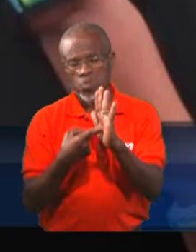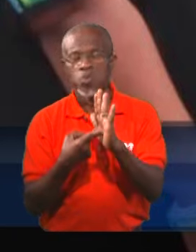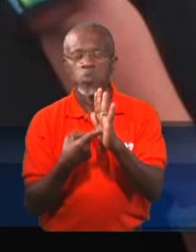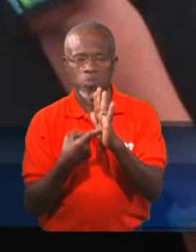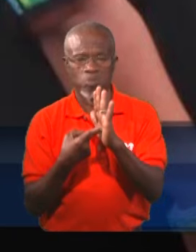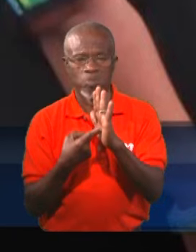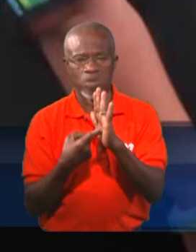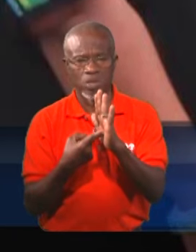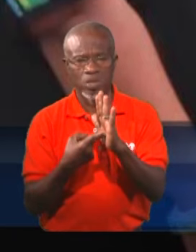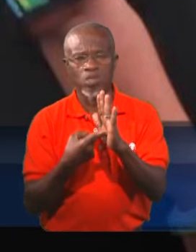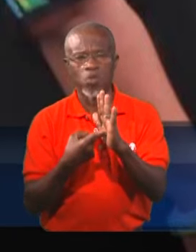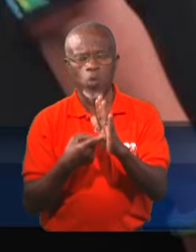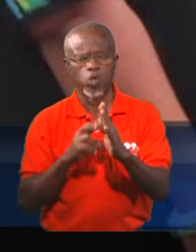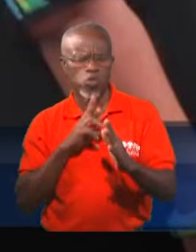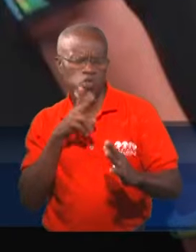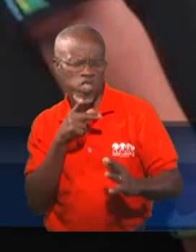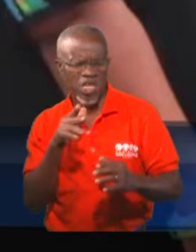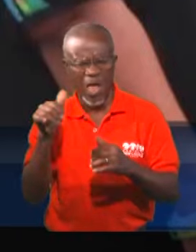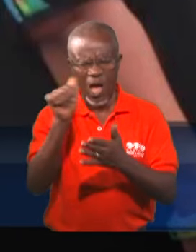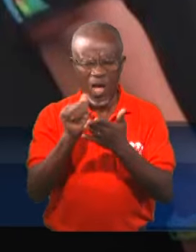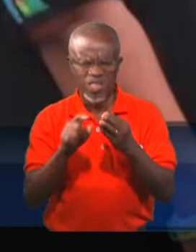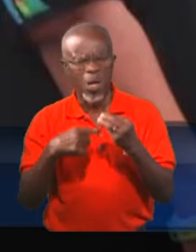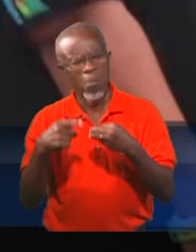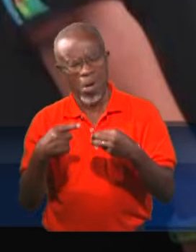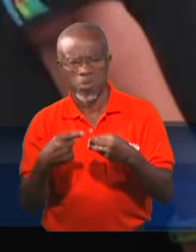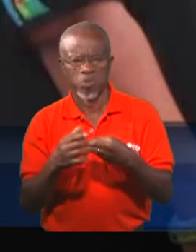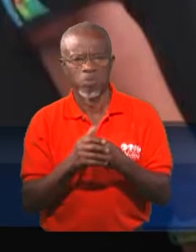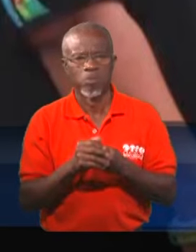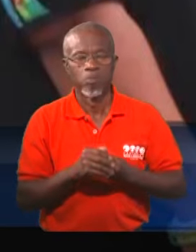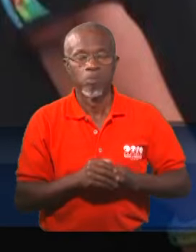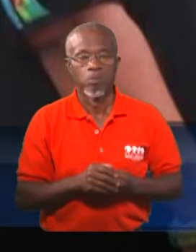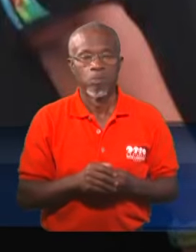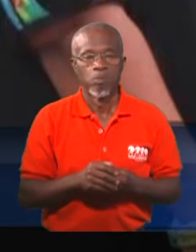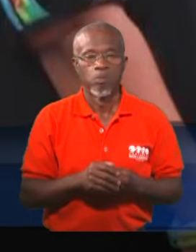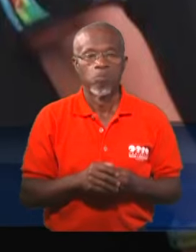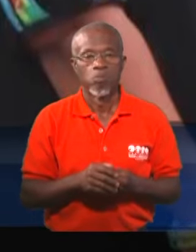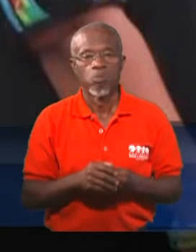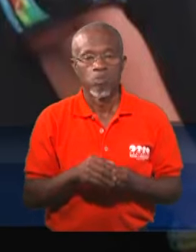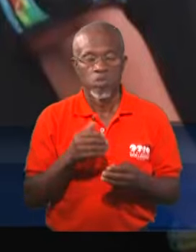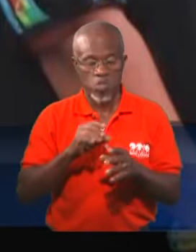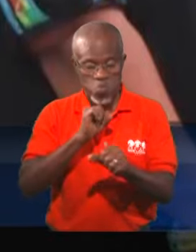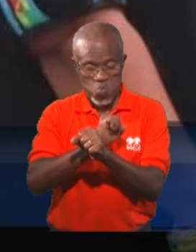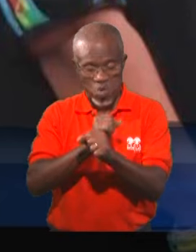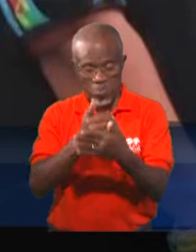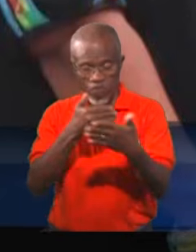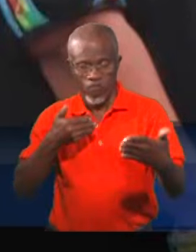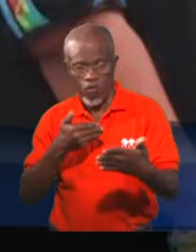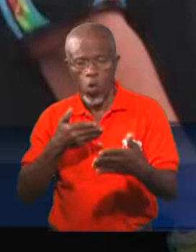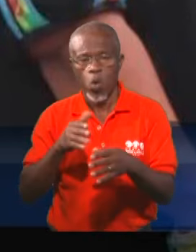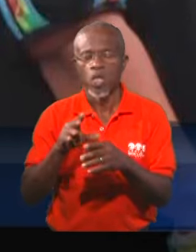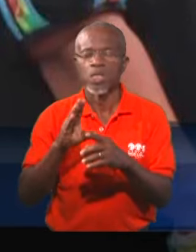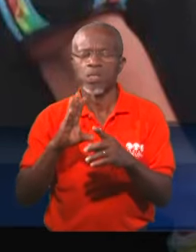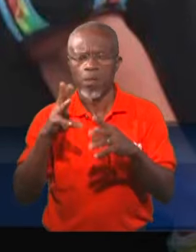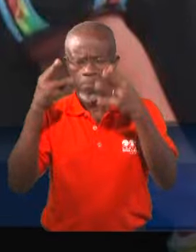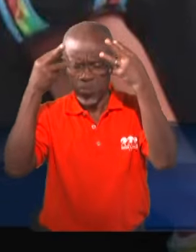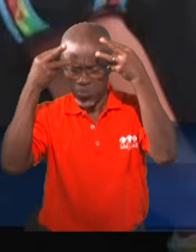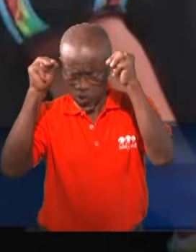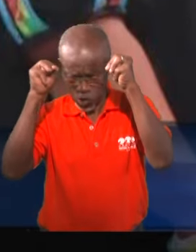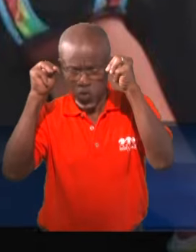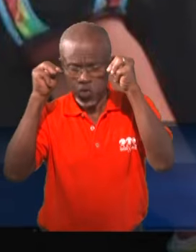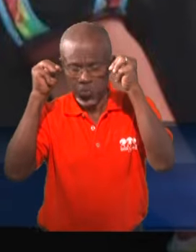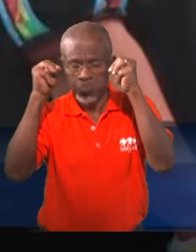Mitchell notes in 2007, Mr. De Bique, a former cultural officer at the then Ministry of Community Development, Culture and the Arts,